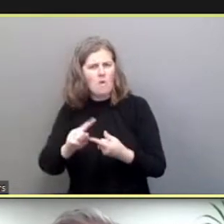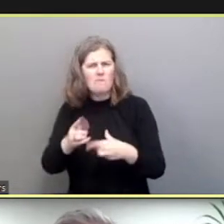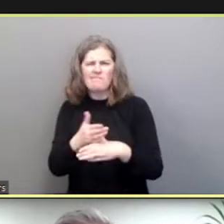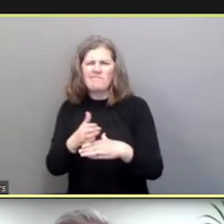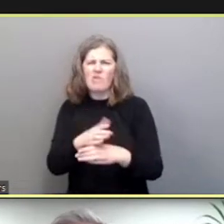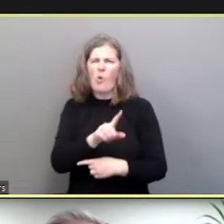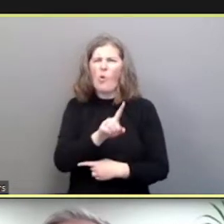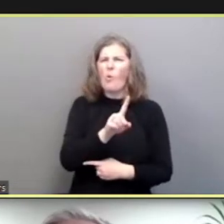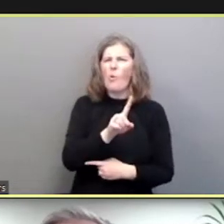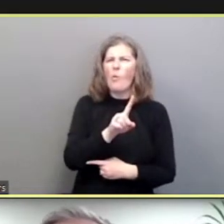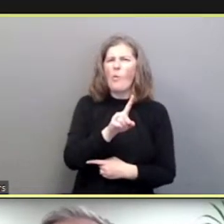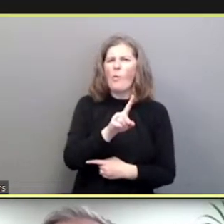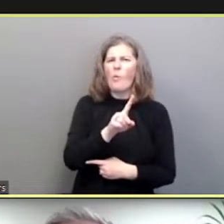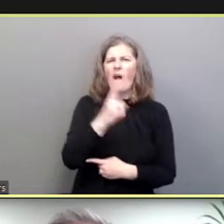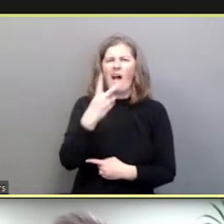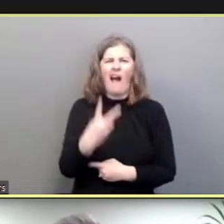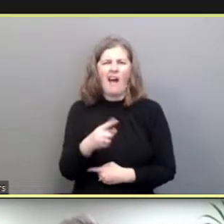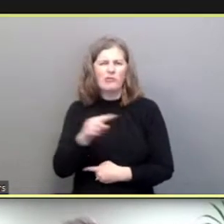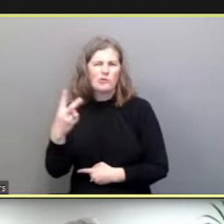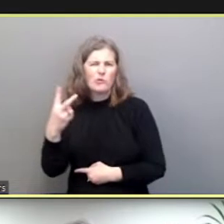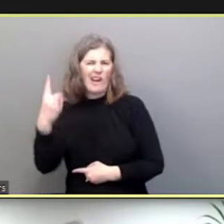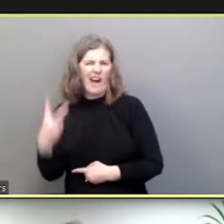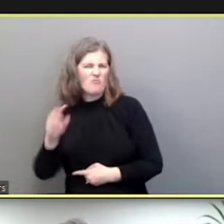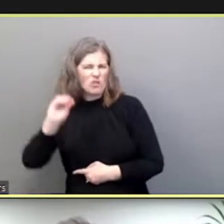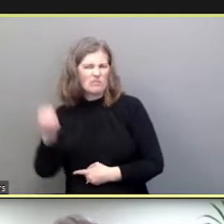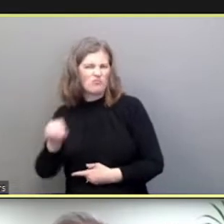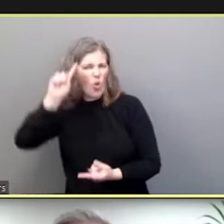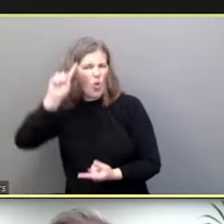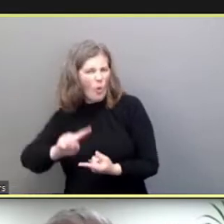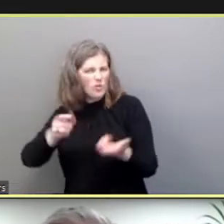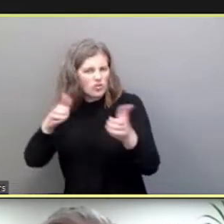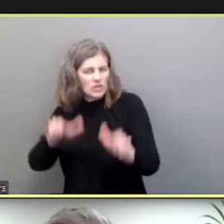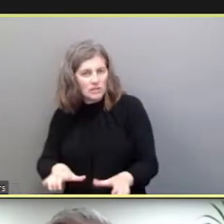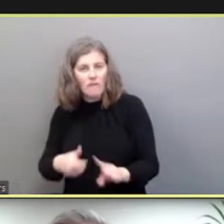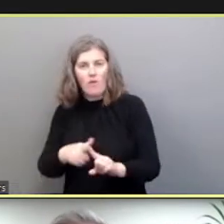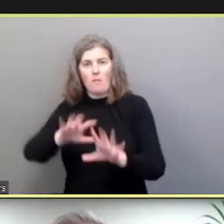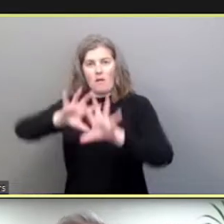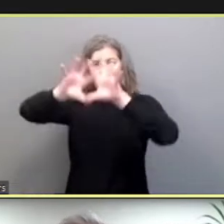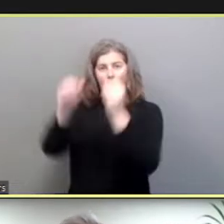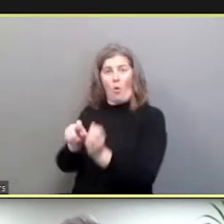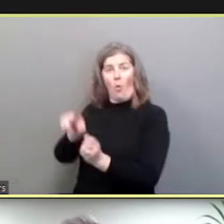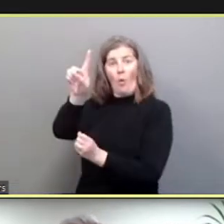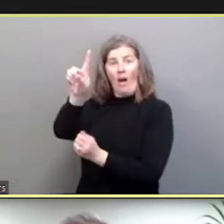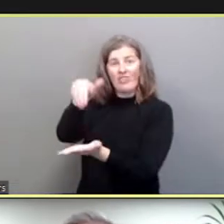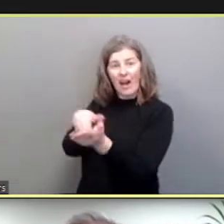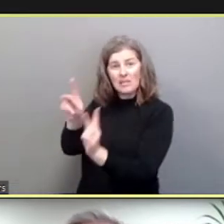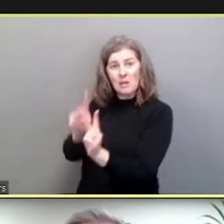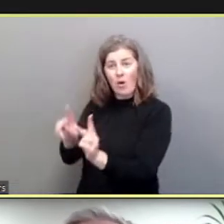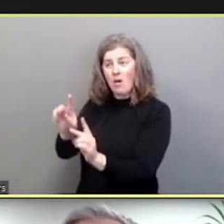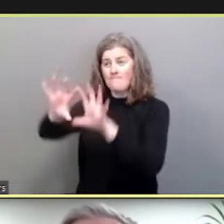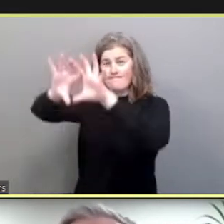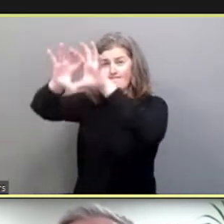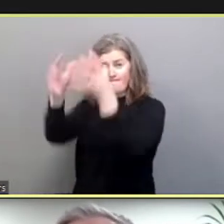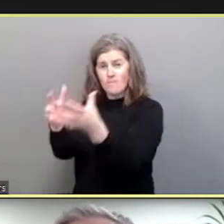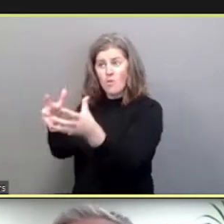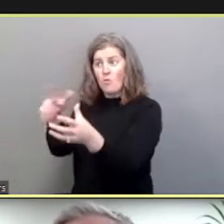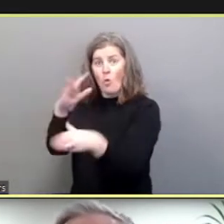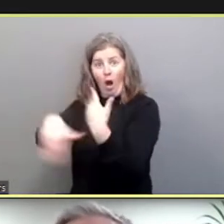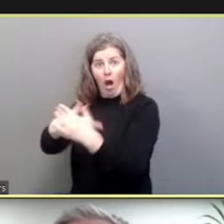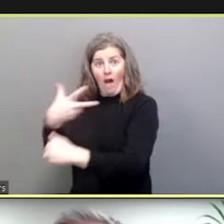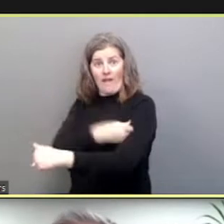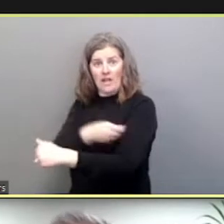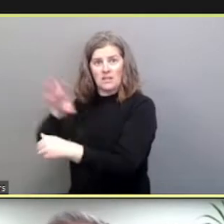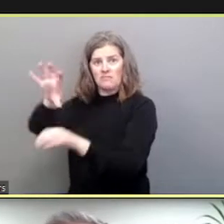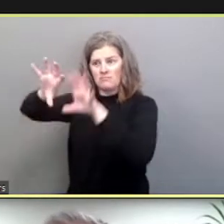1.5% and 2.5%. So out of 1,000 people somewhere who are vaccinated, only 15